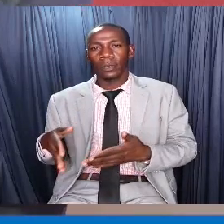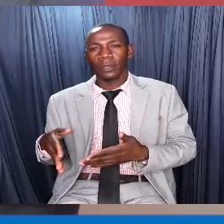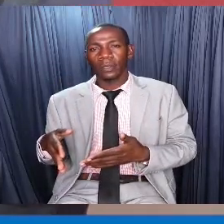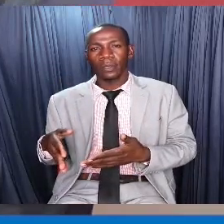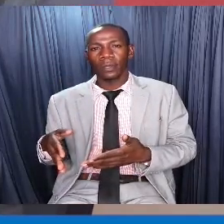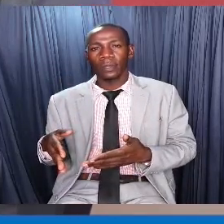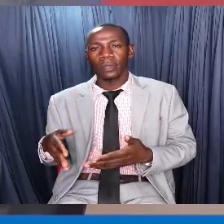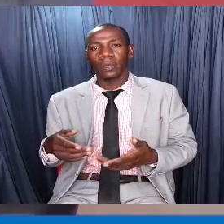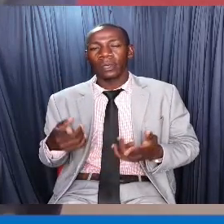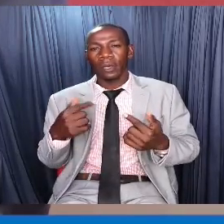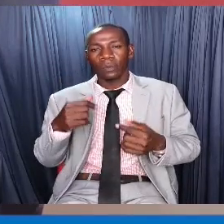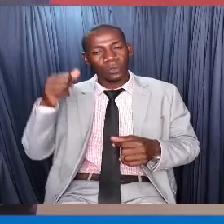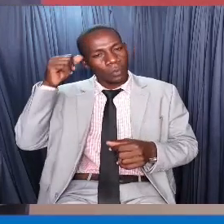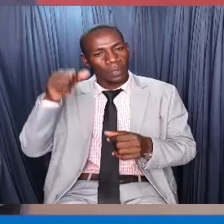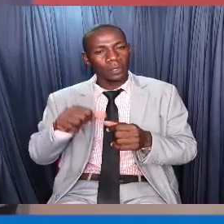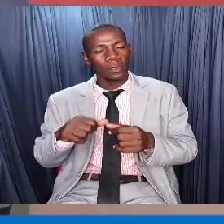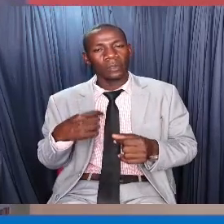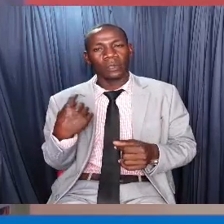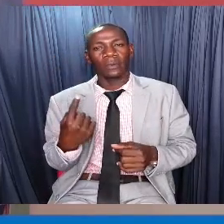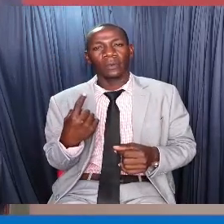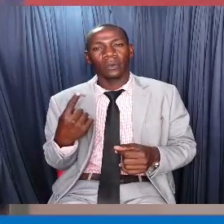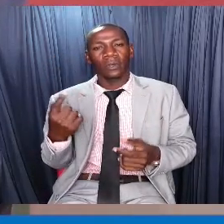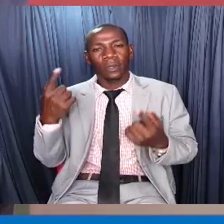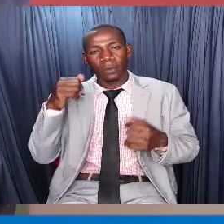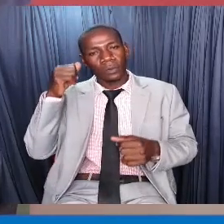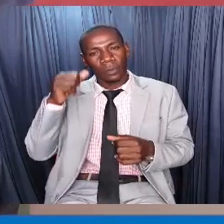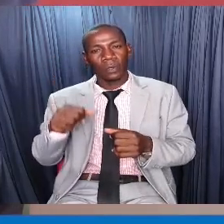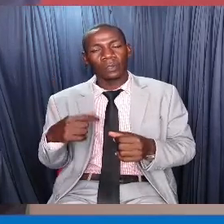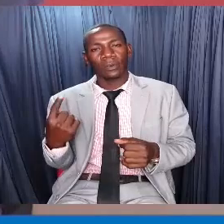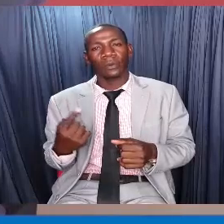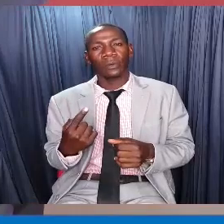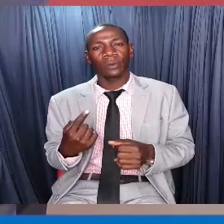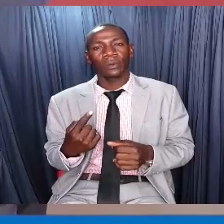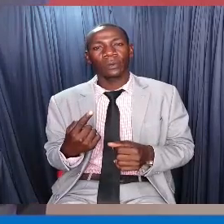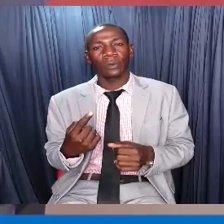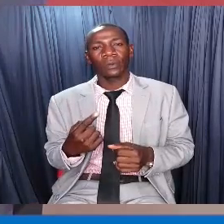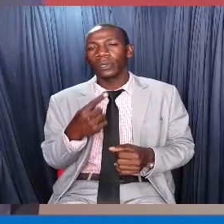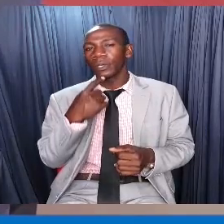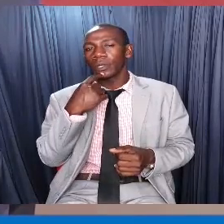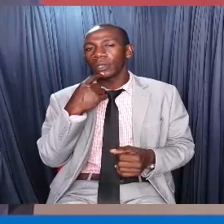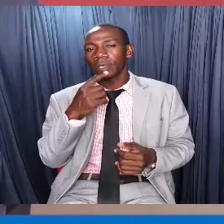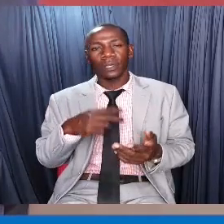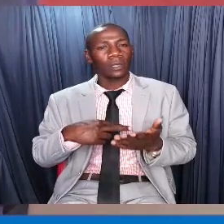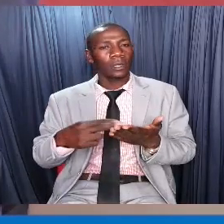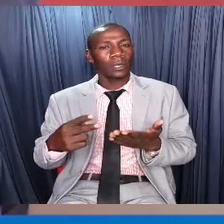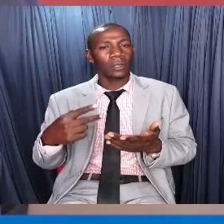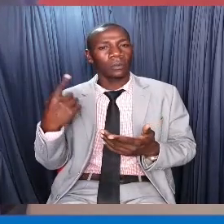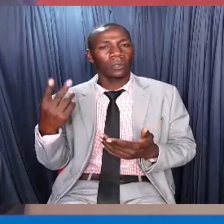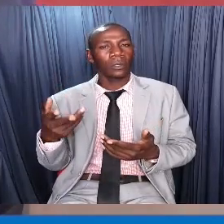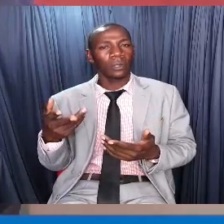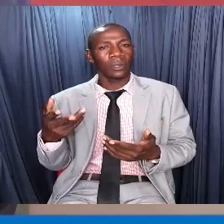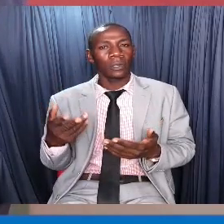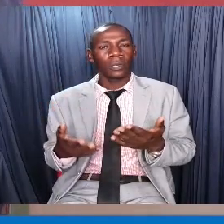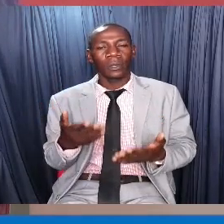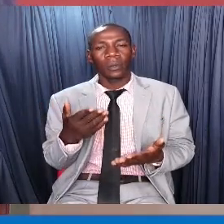come here. Twaja kukumbushana. We come to remind ourselves. Twaja kukumbushana. We come to remind ourselves. Alisema wiki ijayo. He said coming week. Waenda